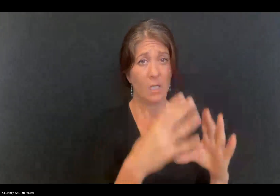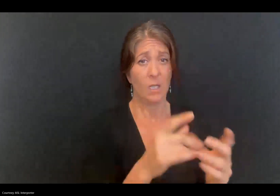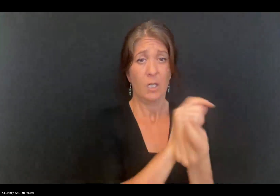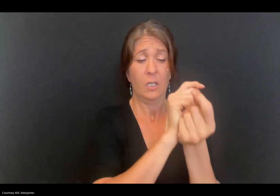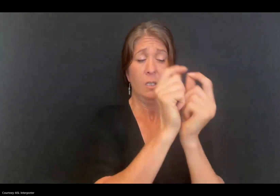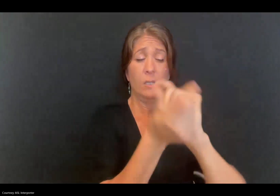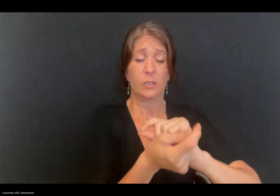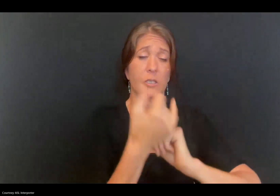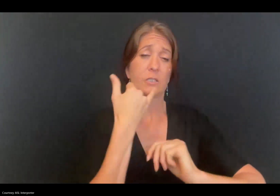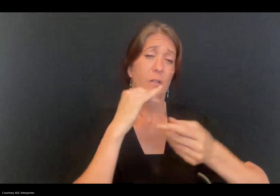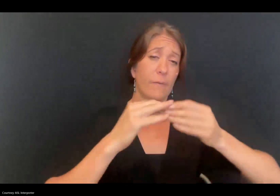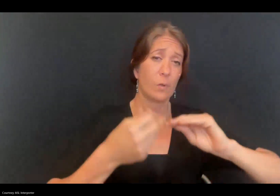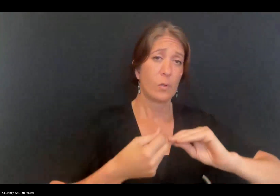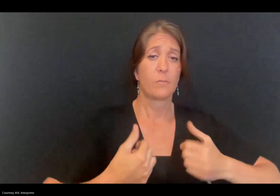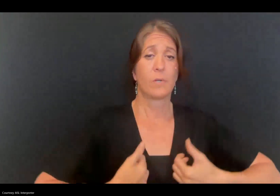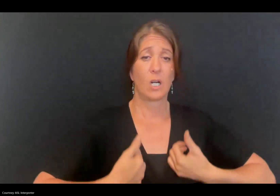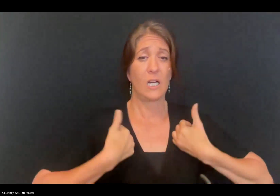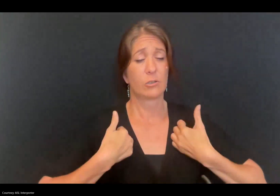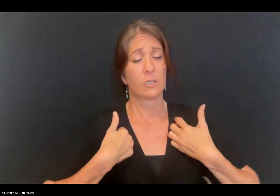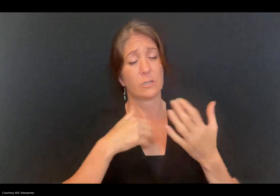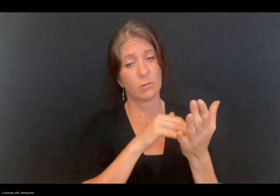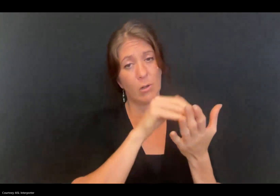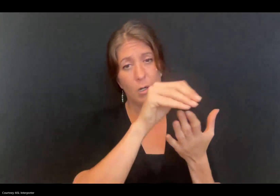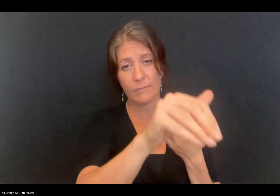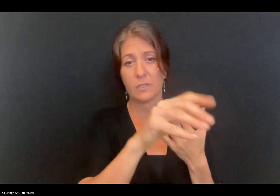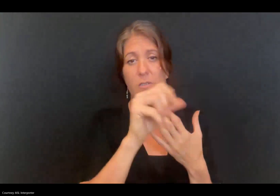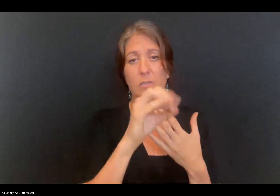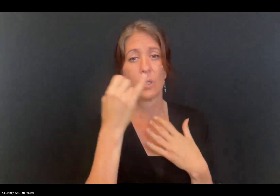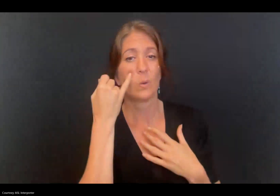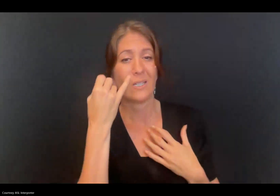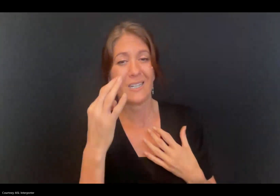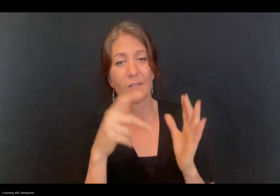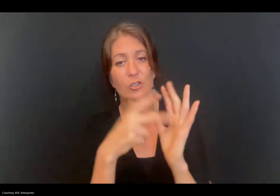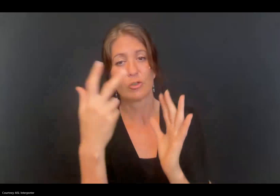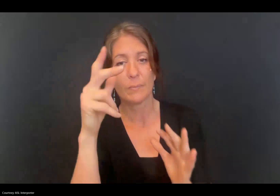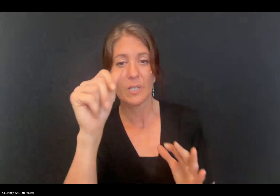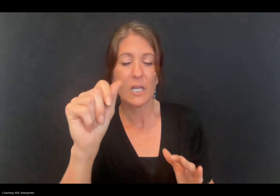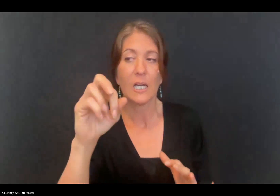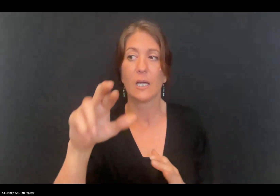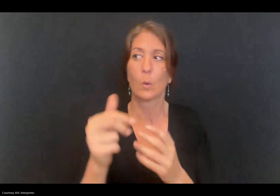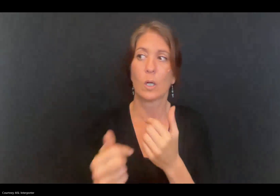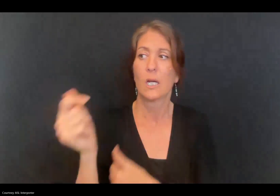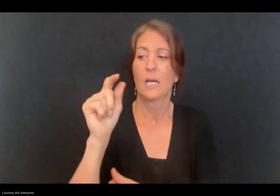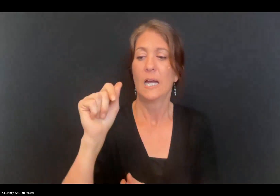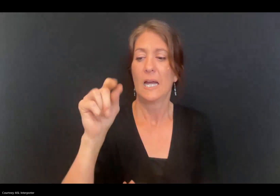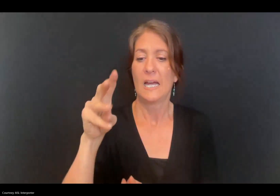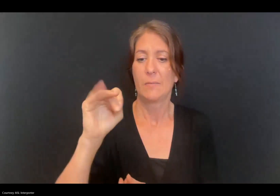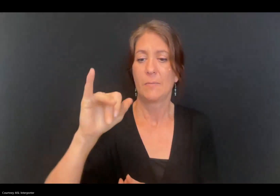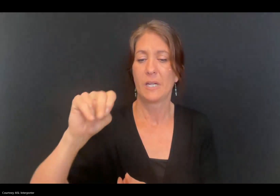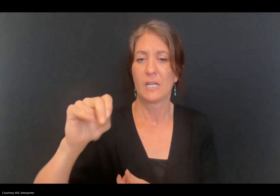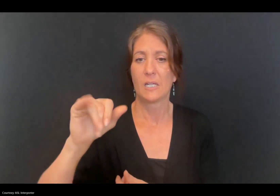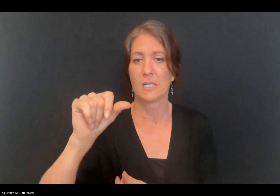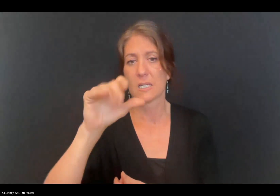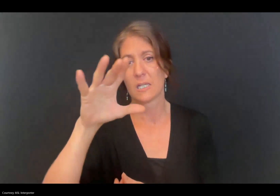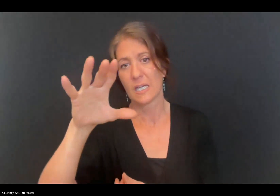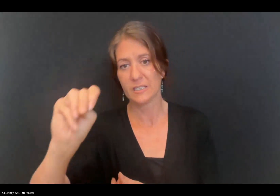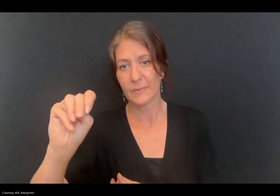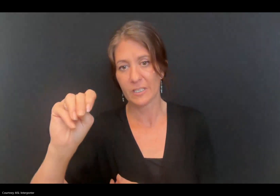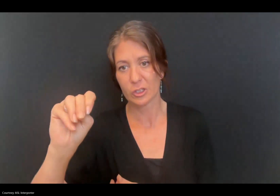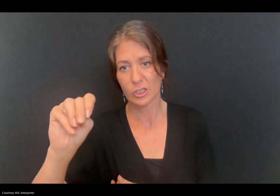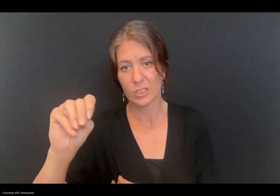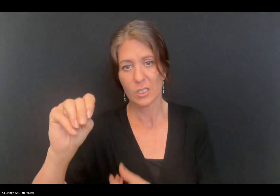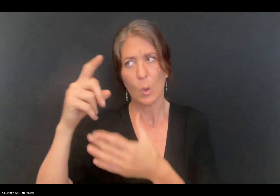lot. What is it that the AAA or an administrative case manager can do, because the consumers are so used to